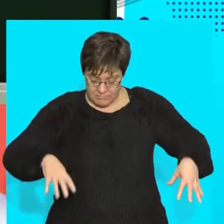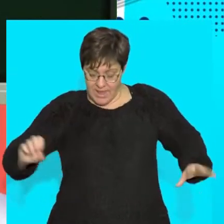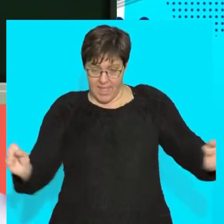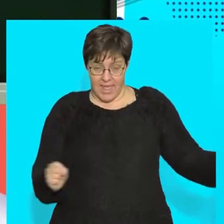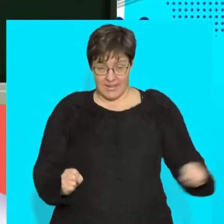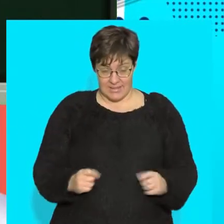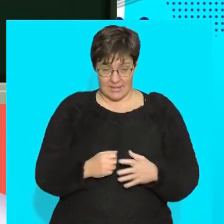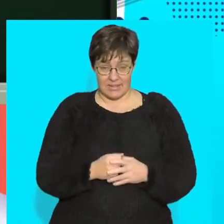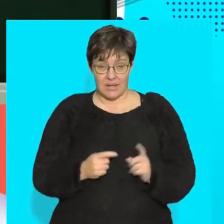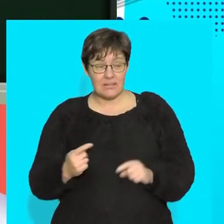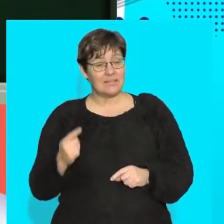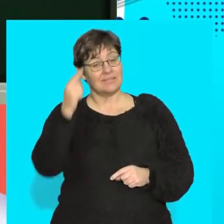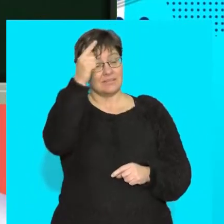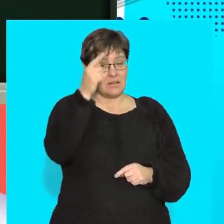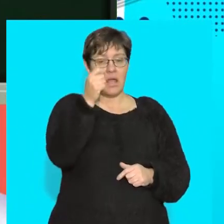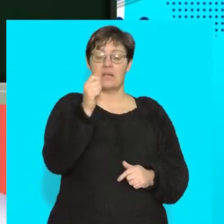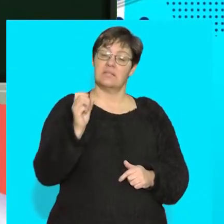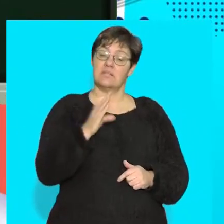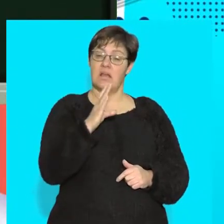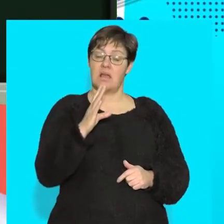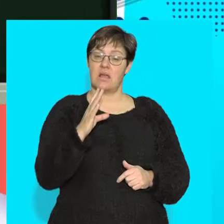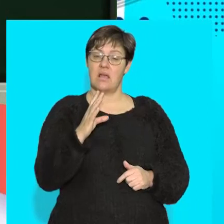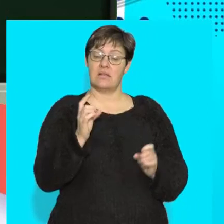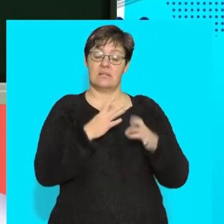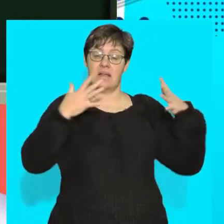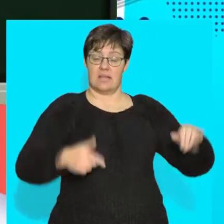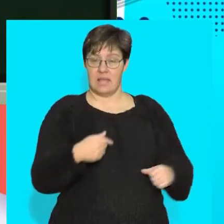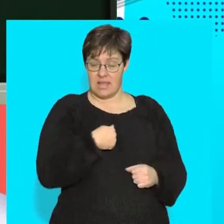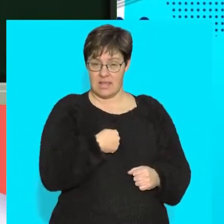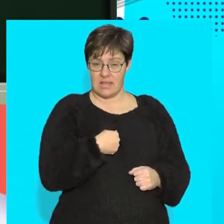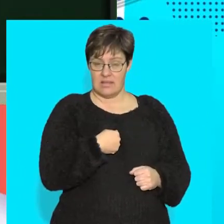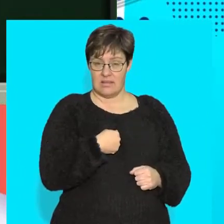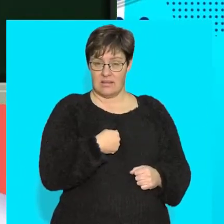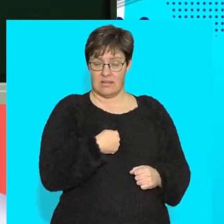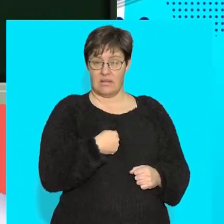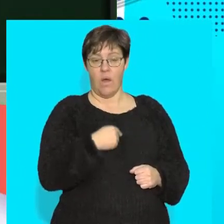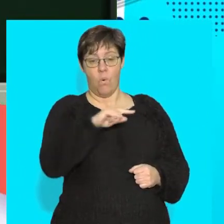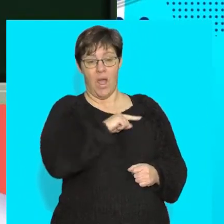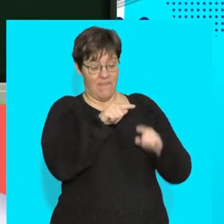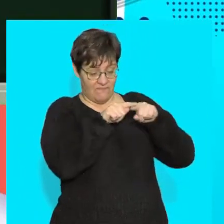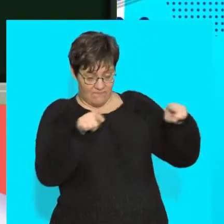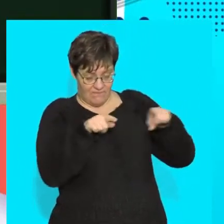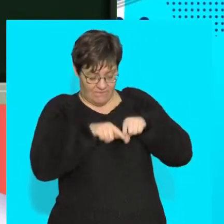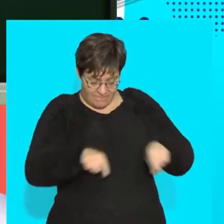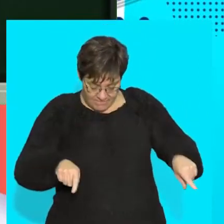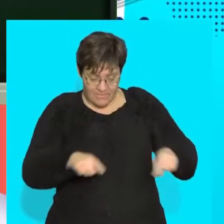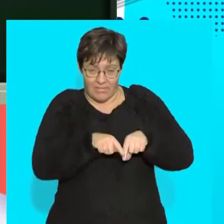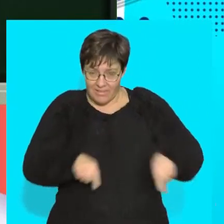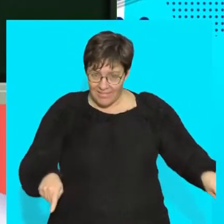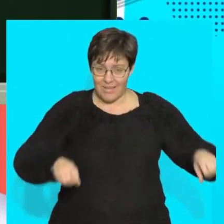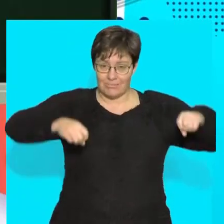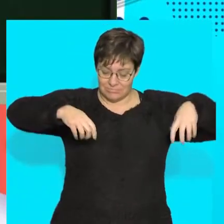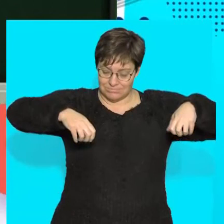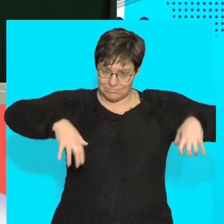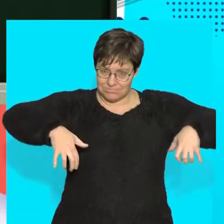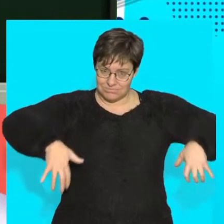make money as the recruiter and the starter, right, or the founder of all of this, if you recruit more people, because